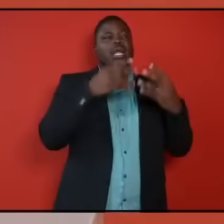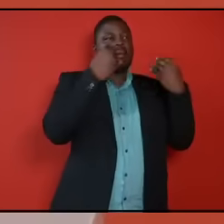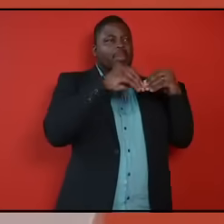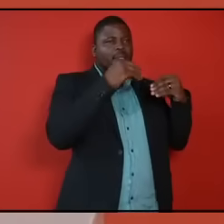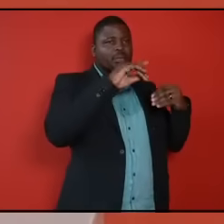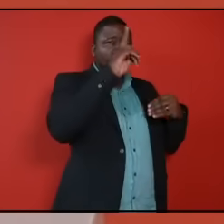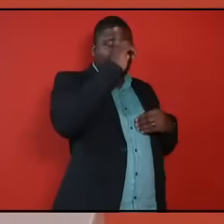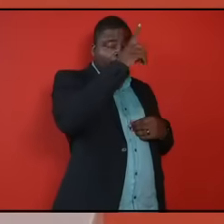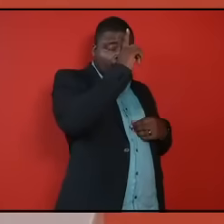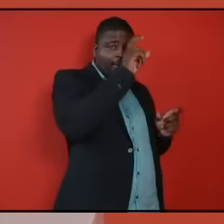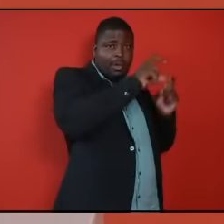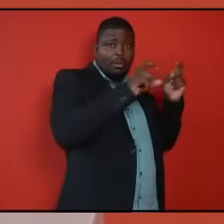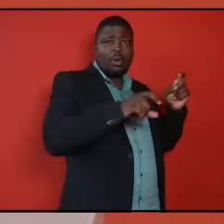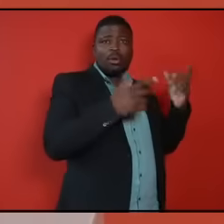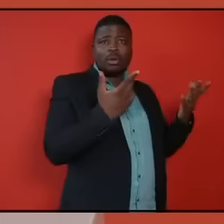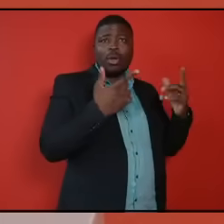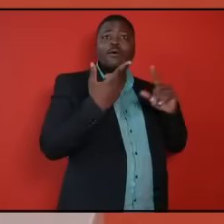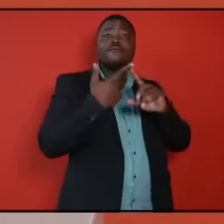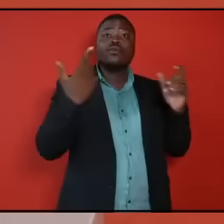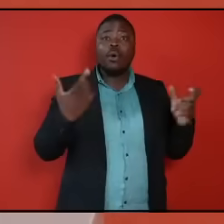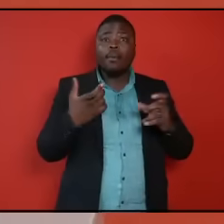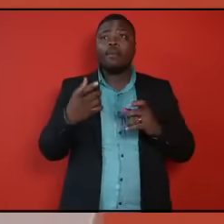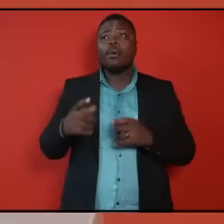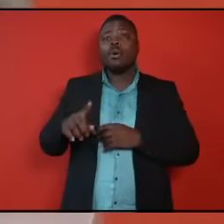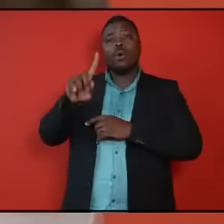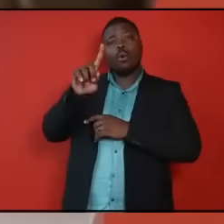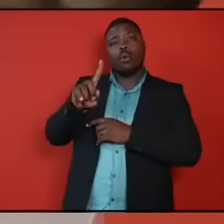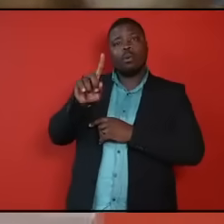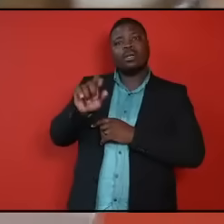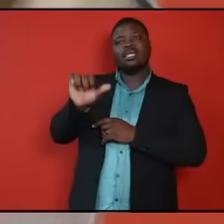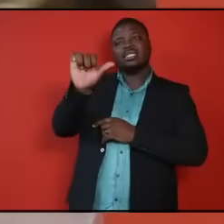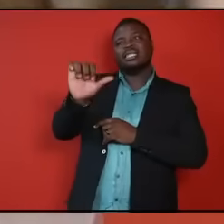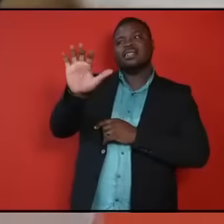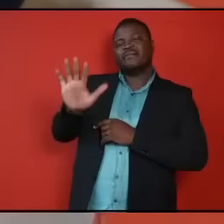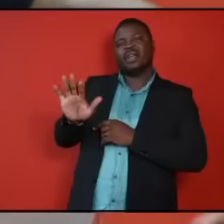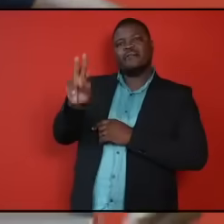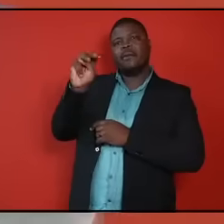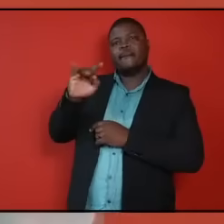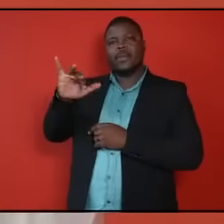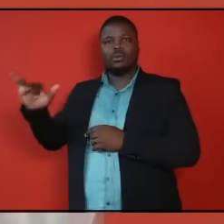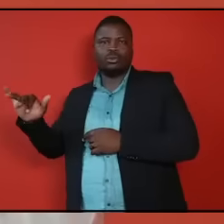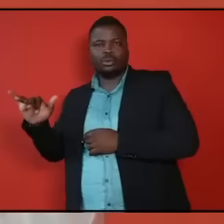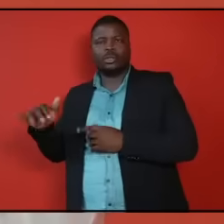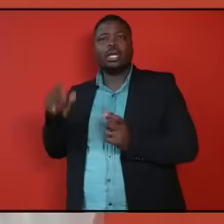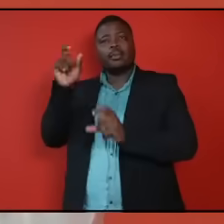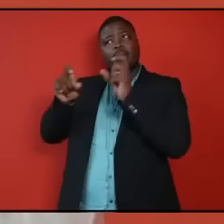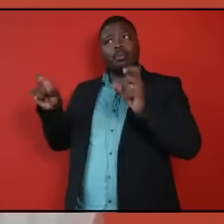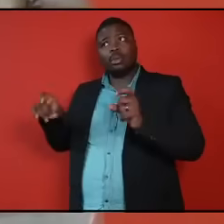of 65 million, we all are standing helpless.